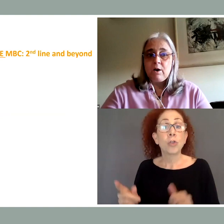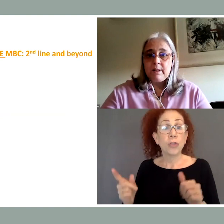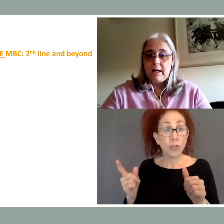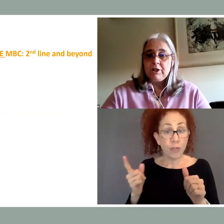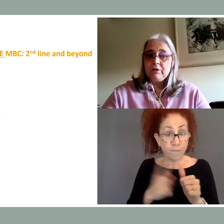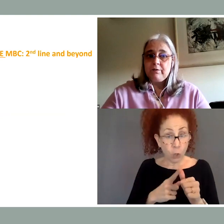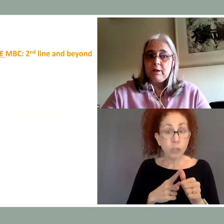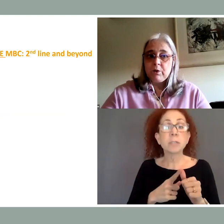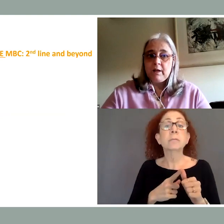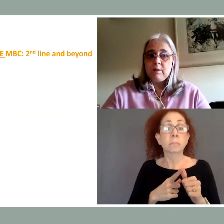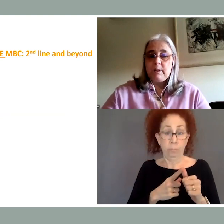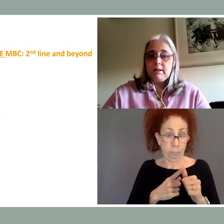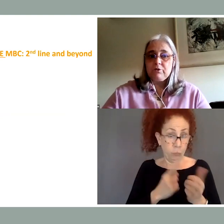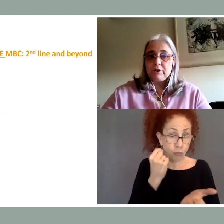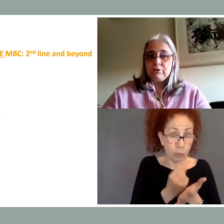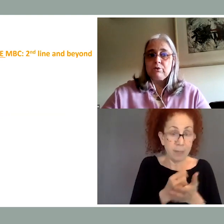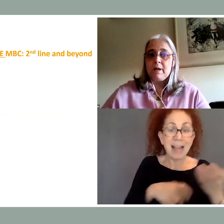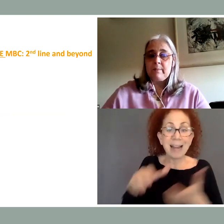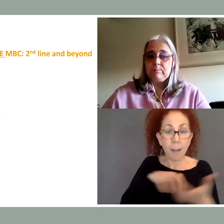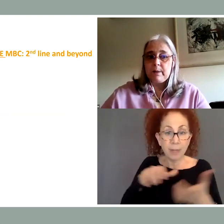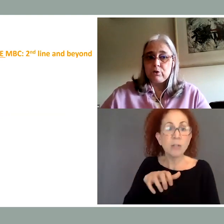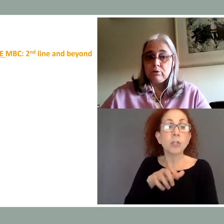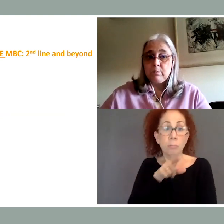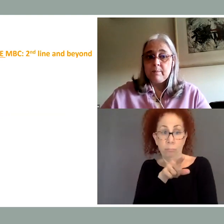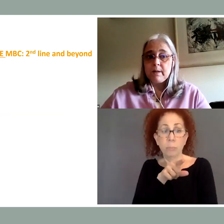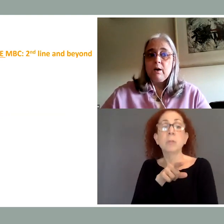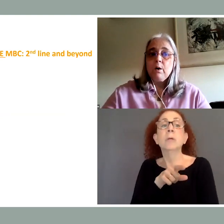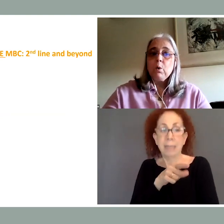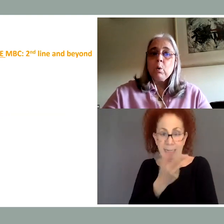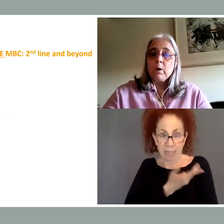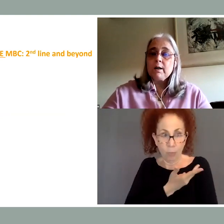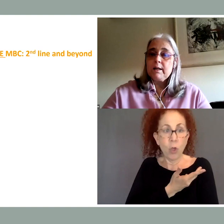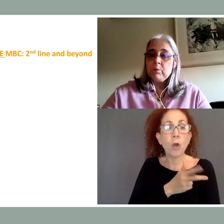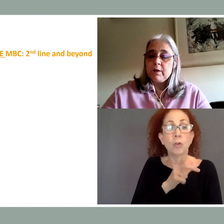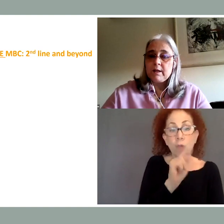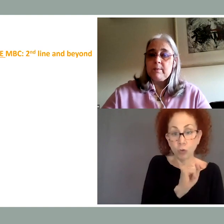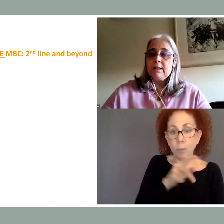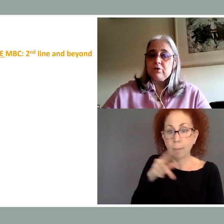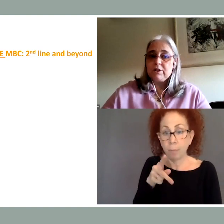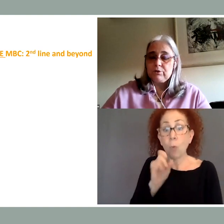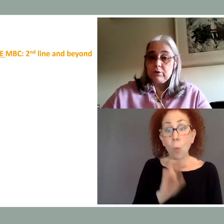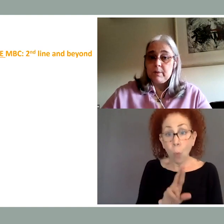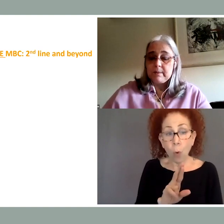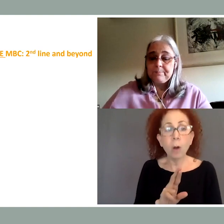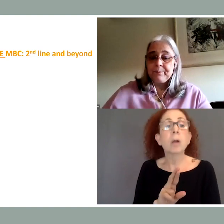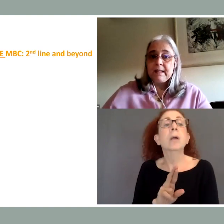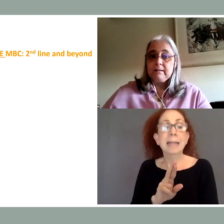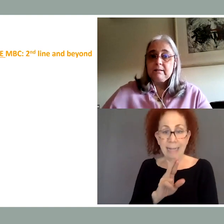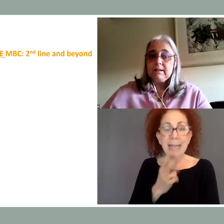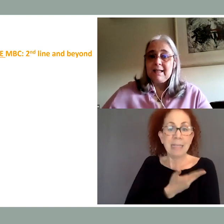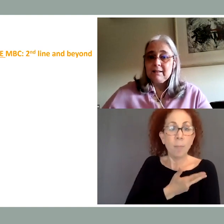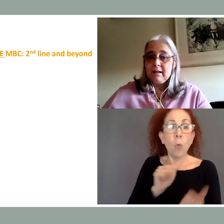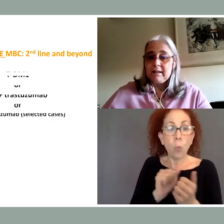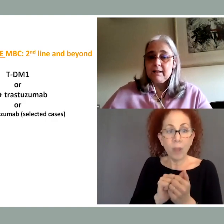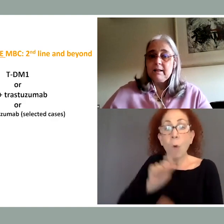be a combination of chemotherapy, Trastuzumab, and PERTUZUMAB, or chemotherapy and Trastuzumab.